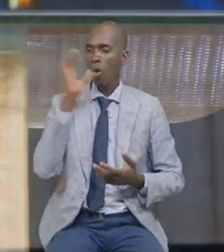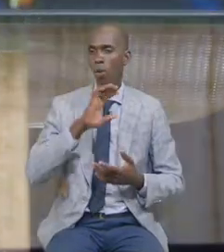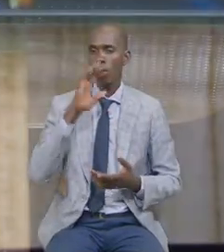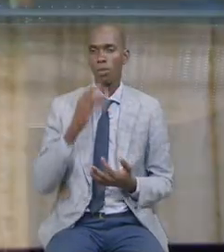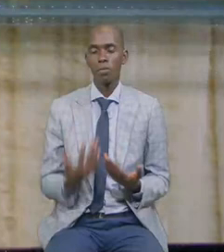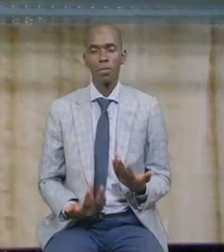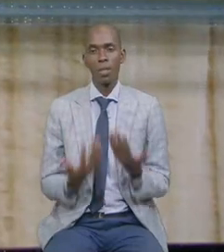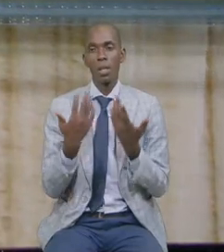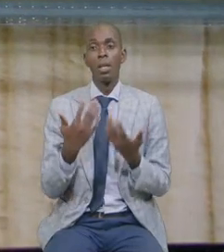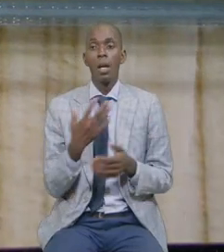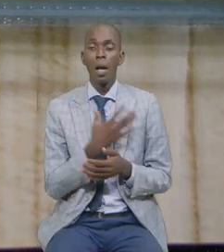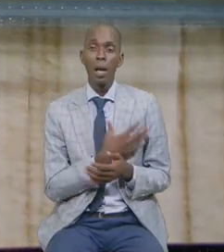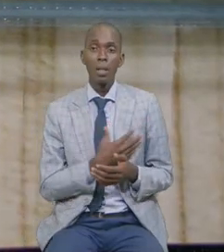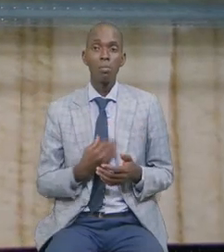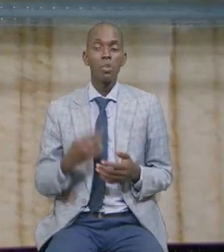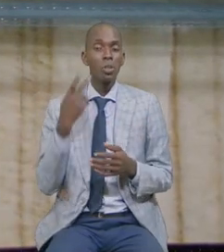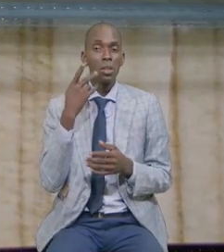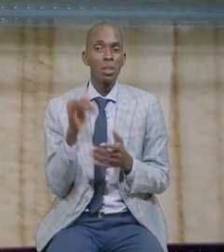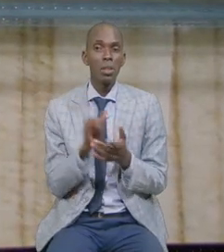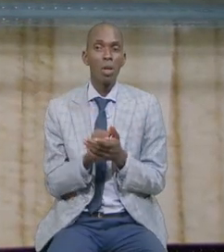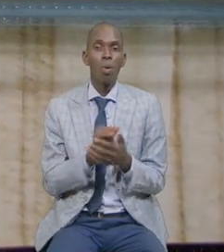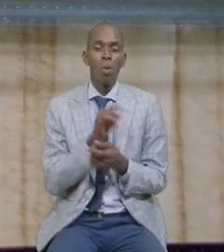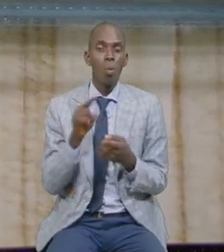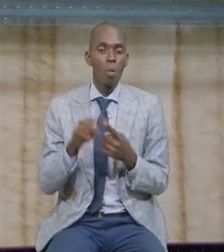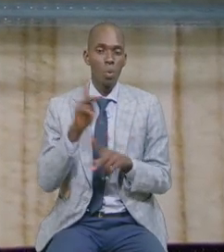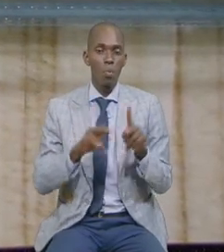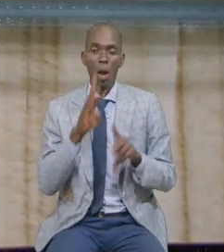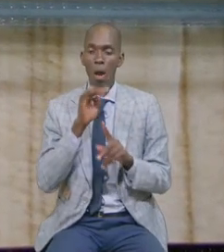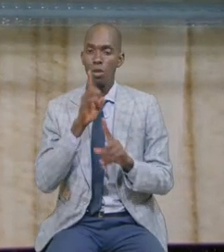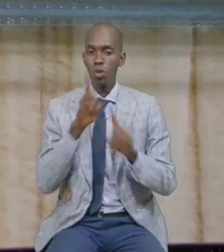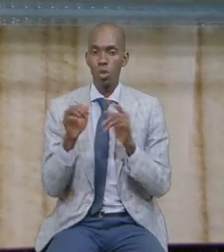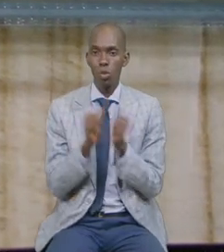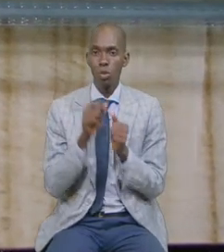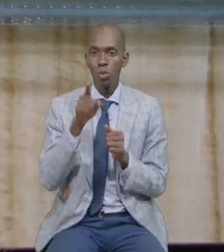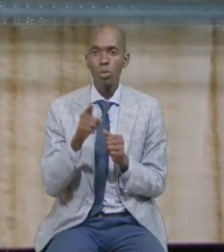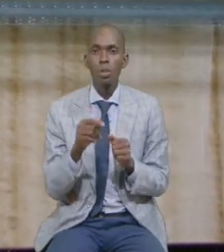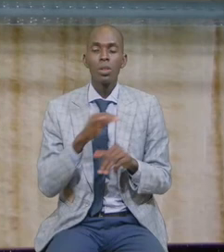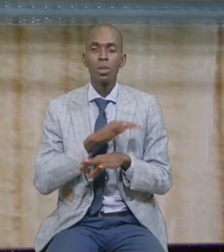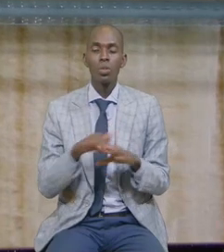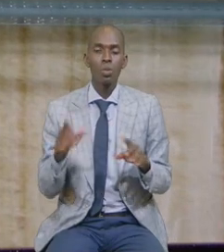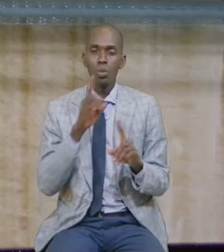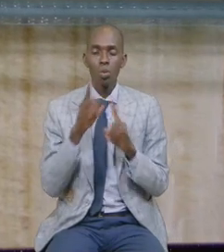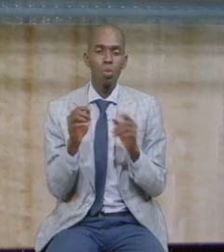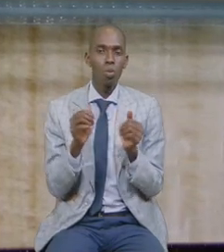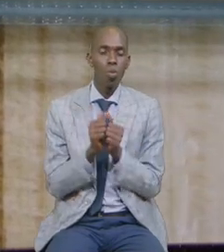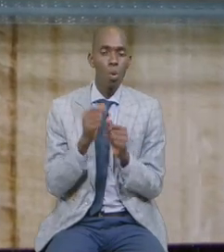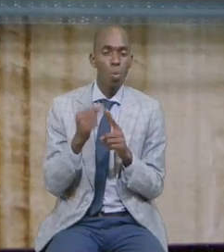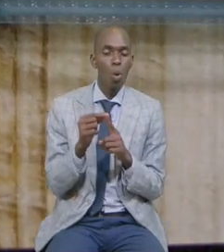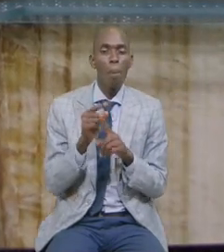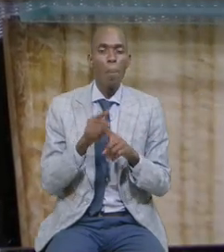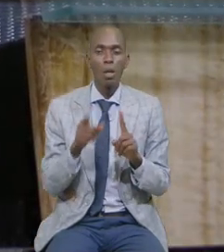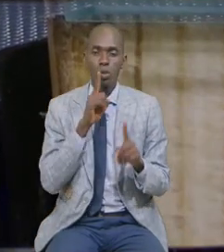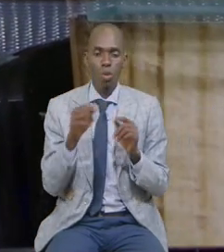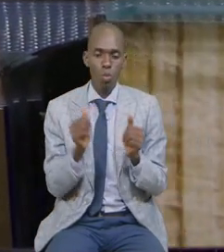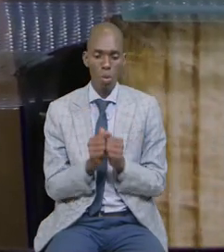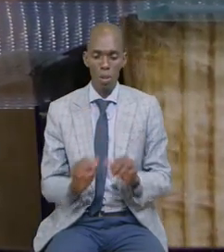them to get into. You know, when people are talking with you, they may not talk with words, they talk with action. They may not talk